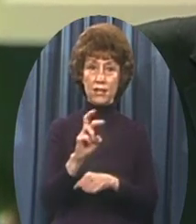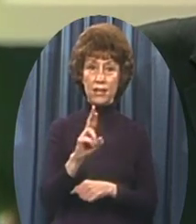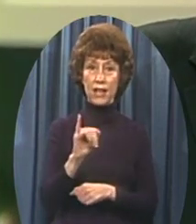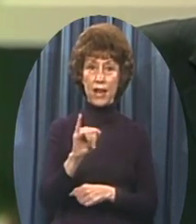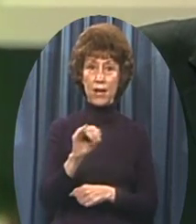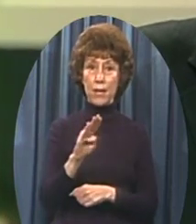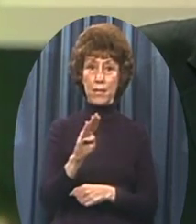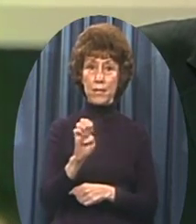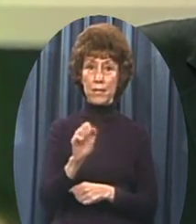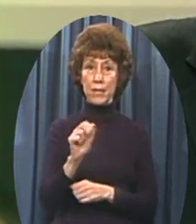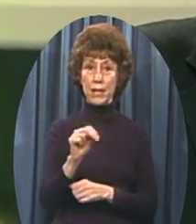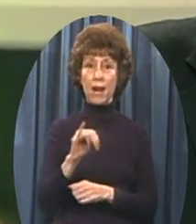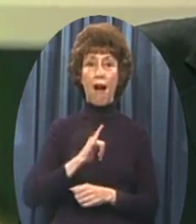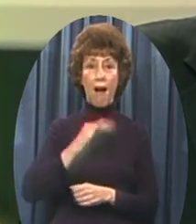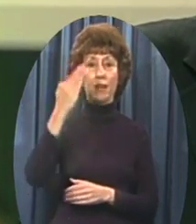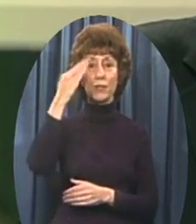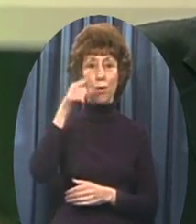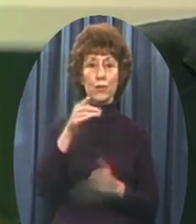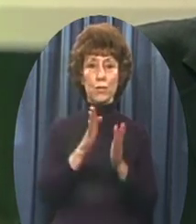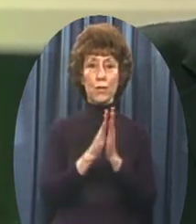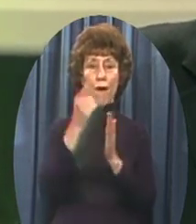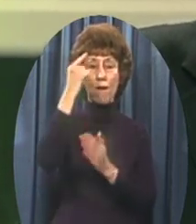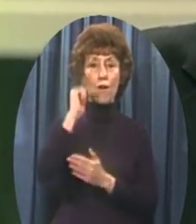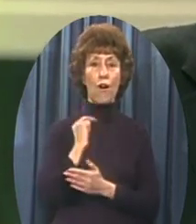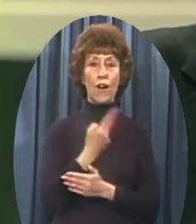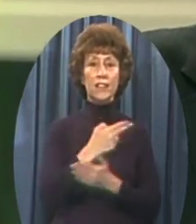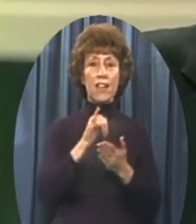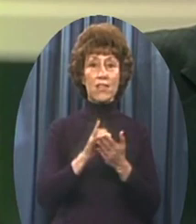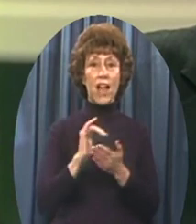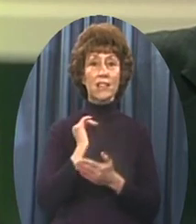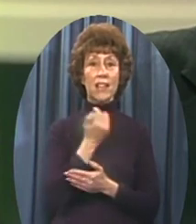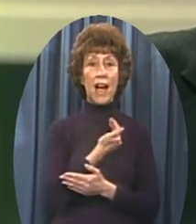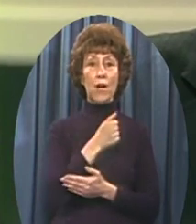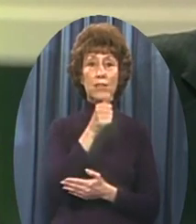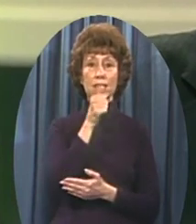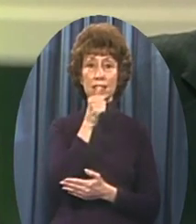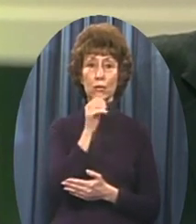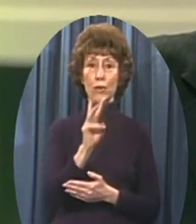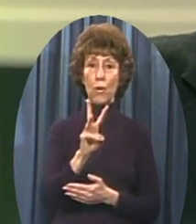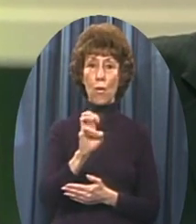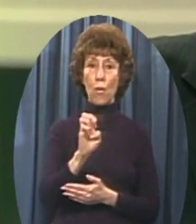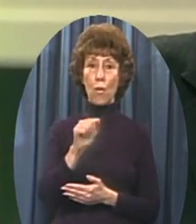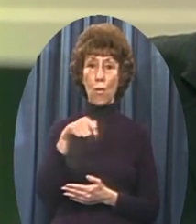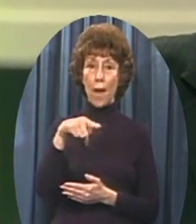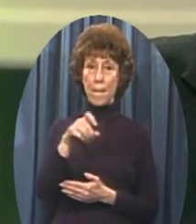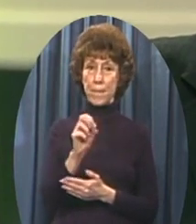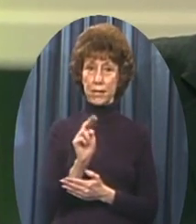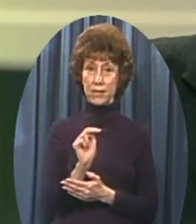you pray. I suppose that's our secret weapon, isn't it?